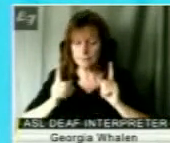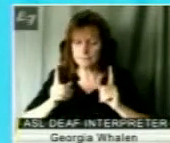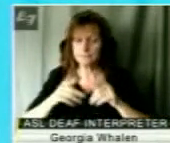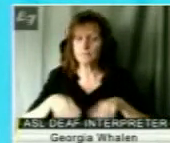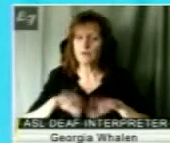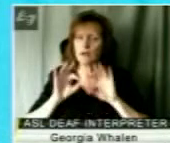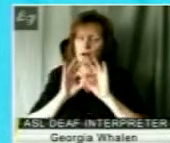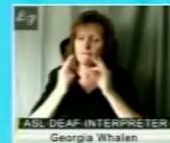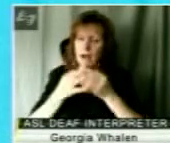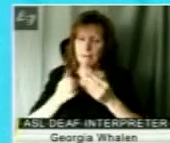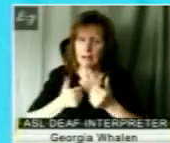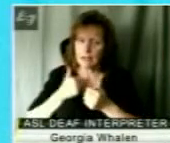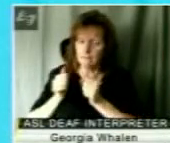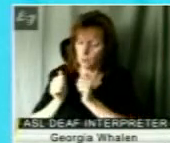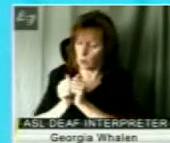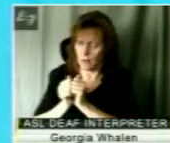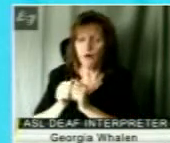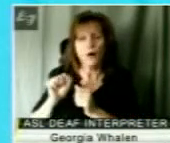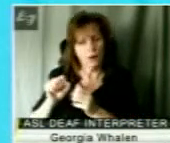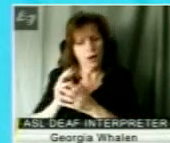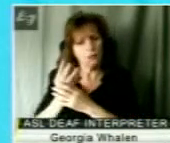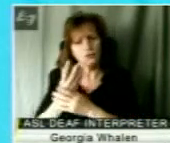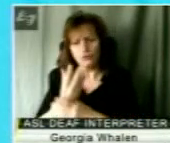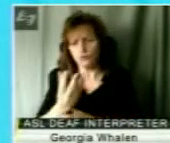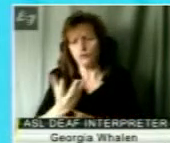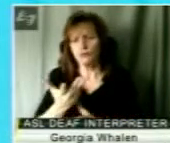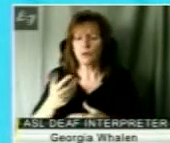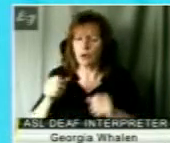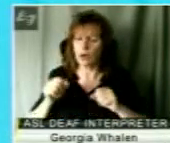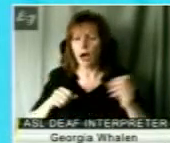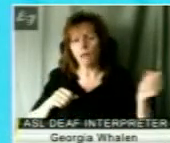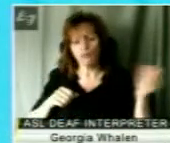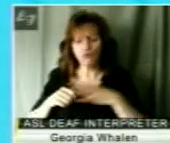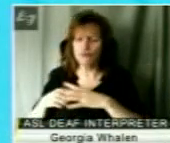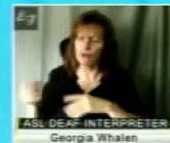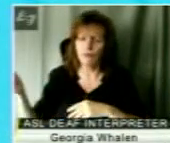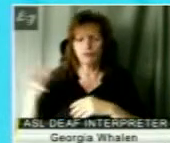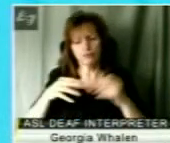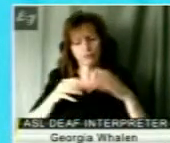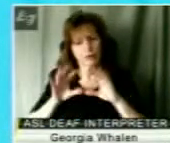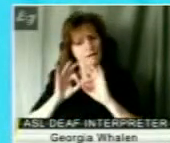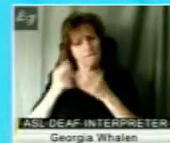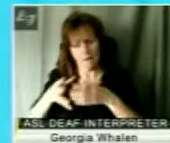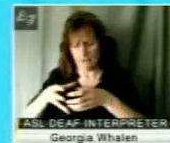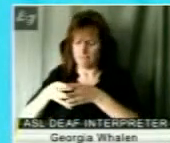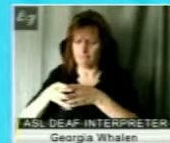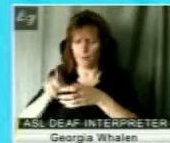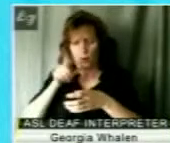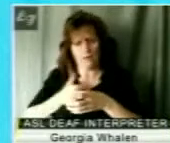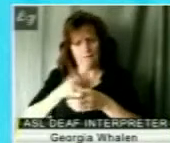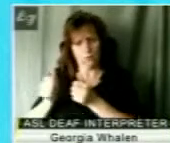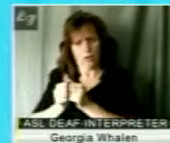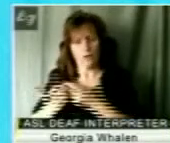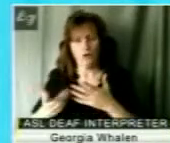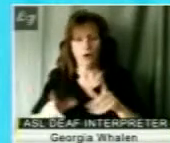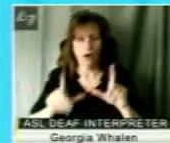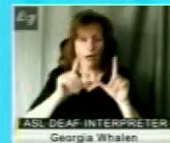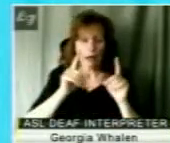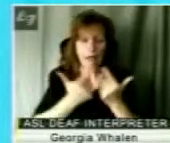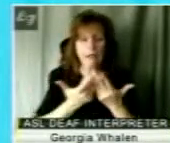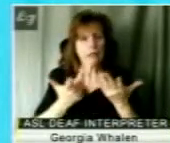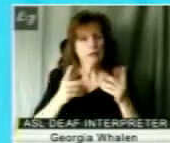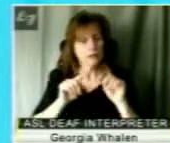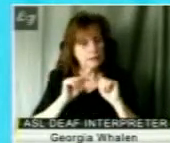around a little bit or play catch or something like that. But it is not there for any level of organized activity, not